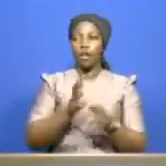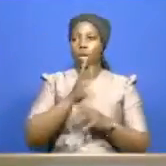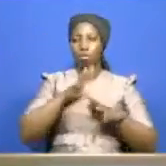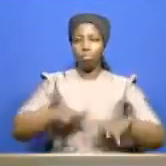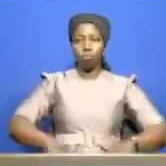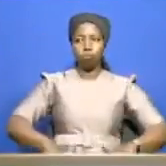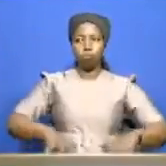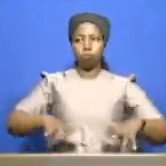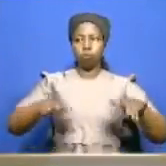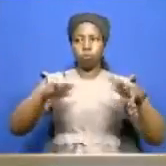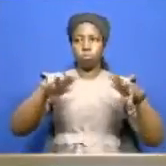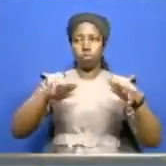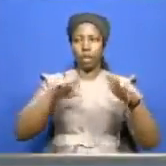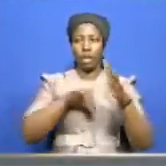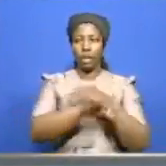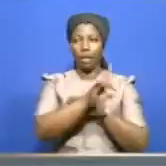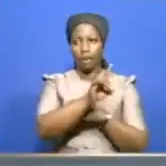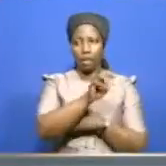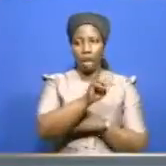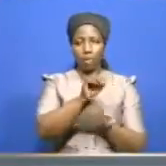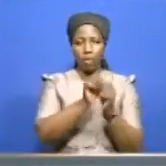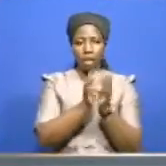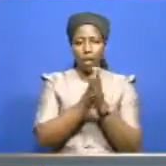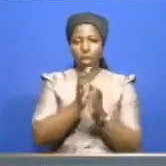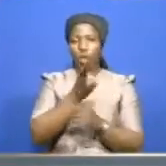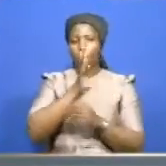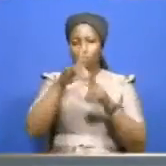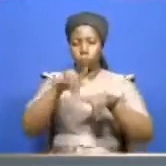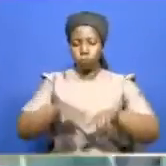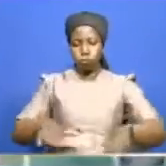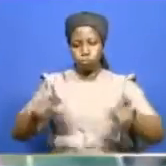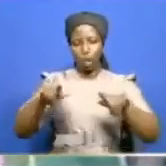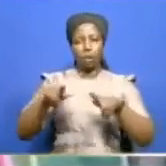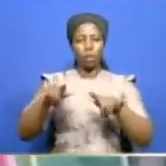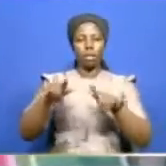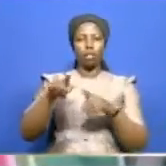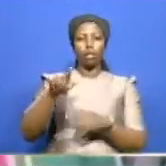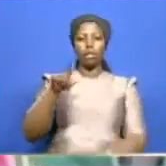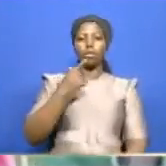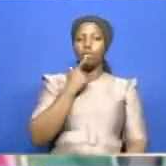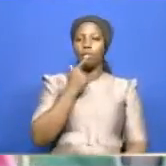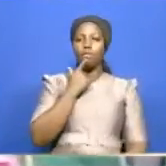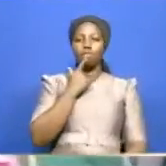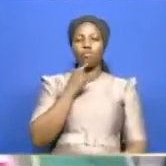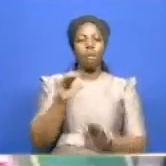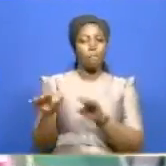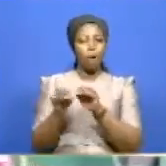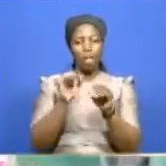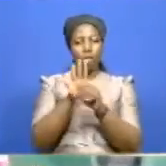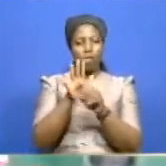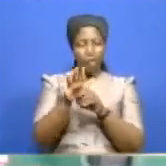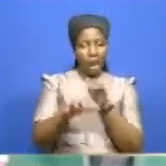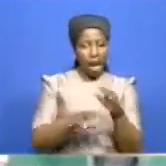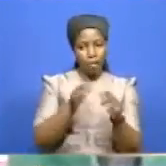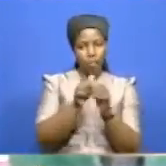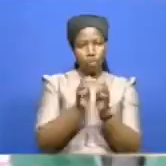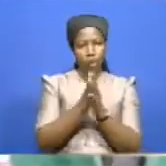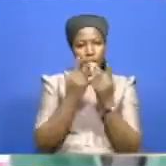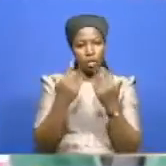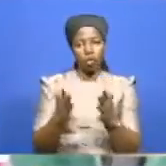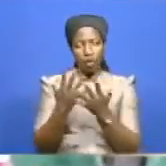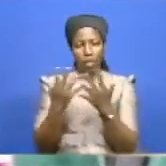Turkana, displacing tens of families and destroying properties. Because they are part of the Rift Valley, there are also